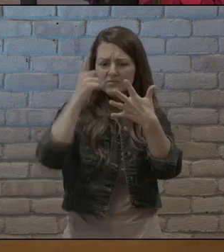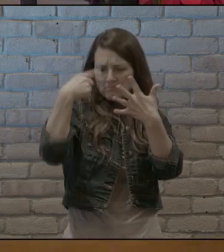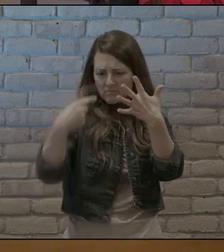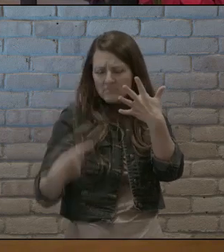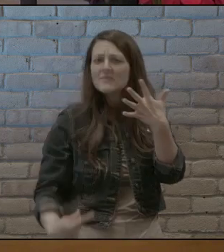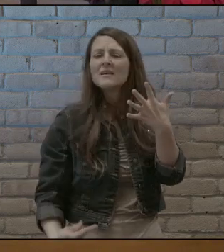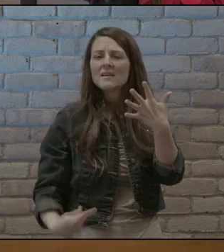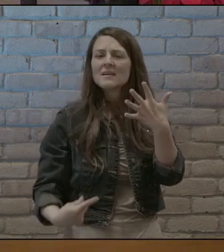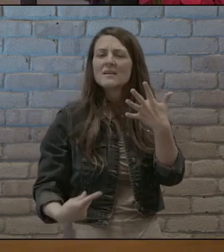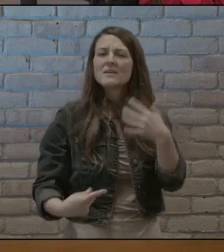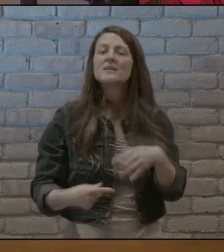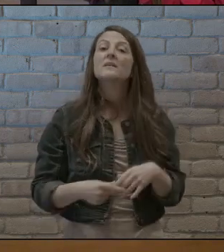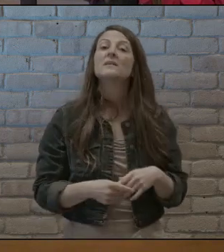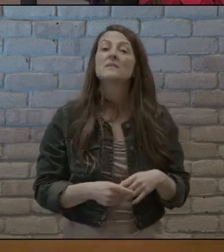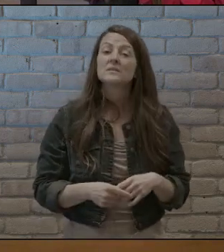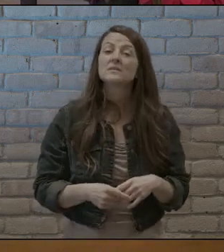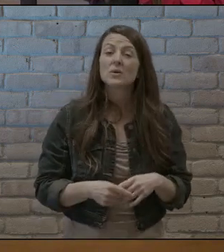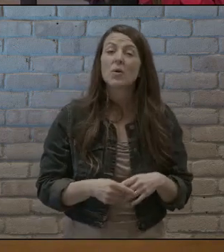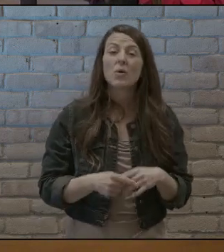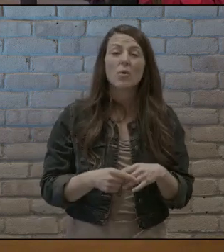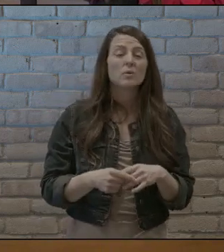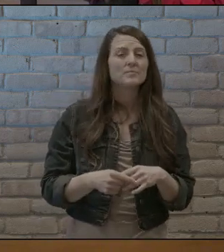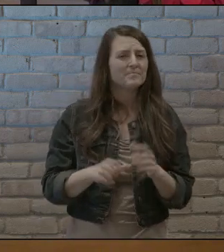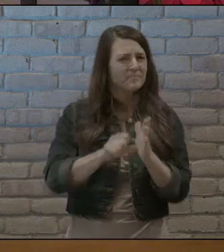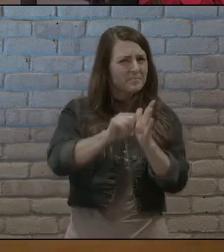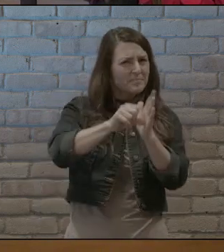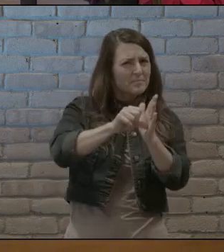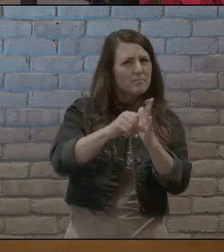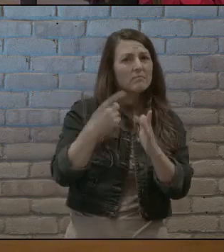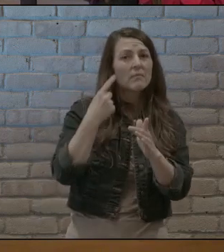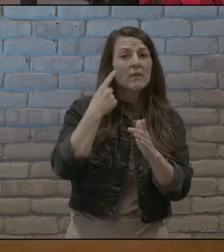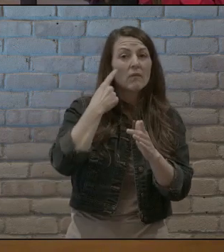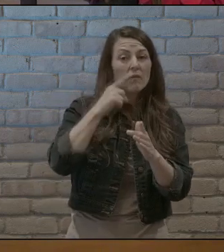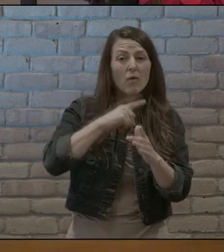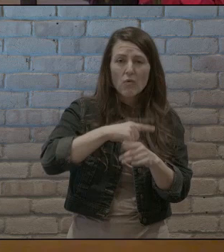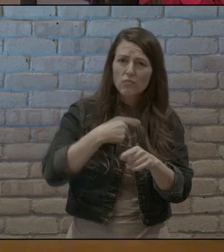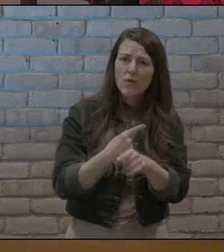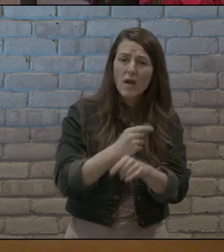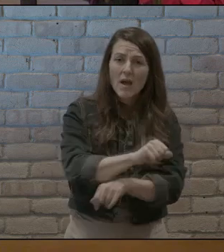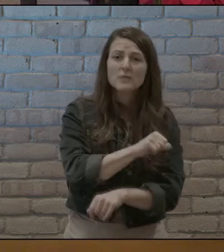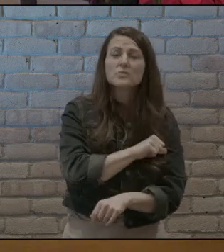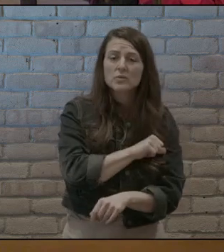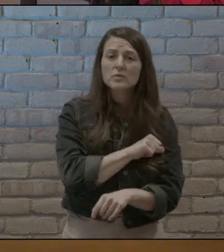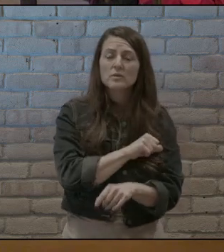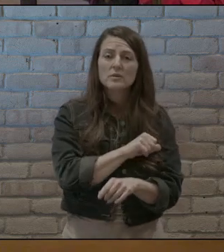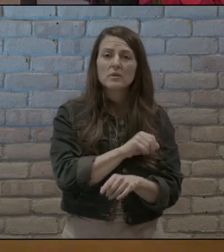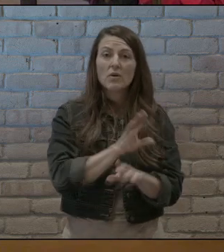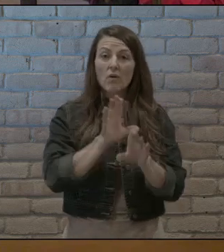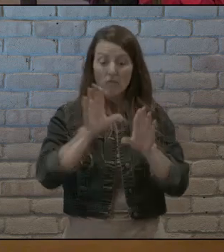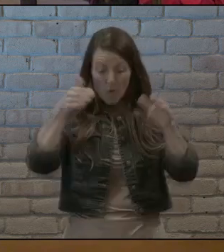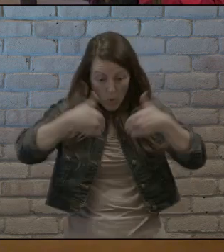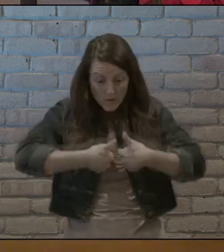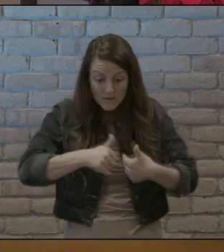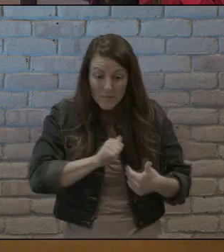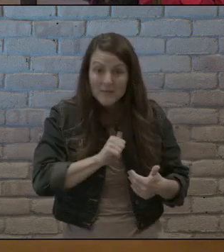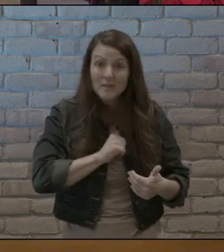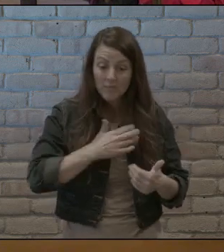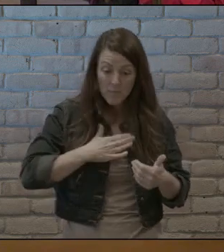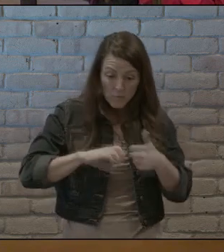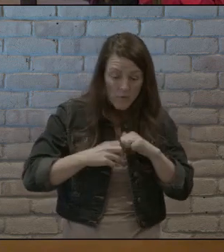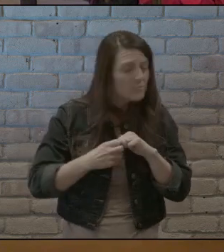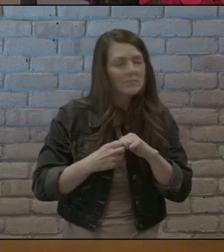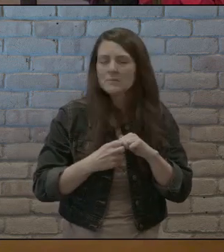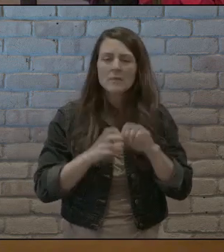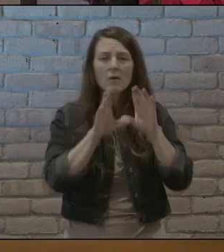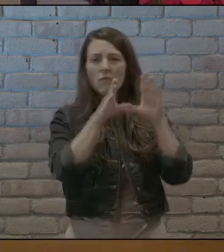And so the key to a right attitude, a good attitude, is focusing not on ourselves and our own problems, but